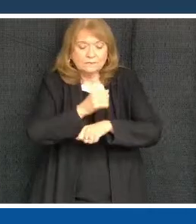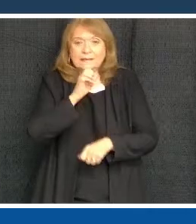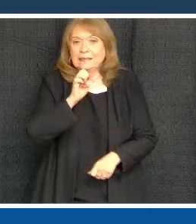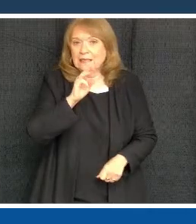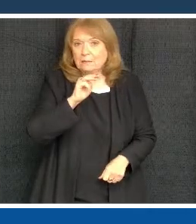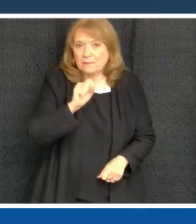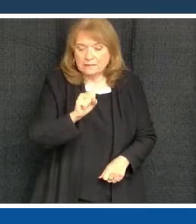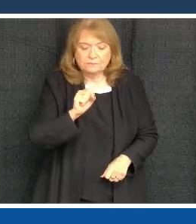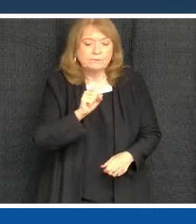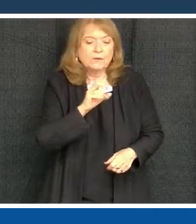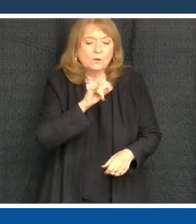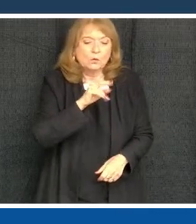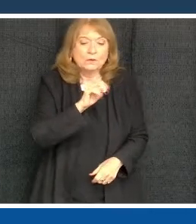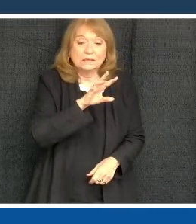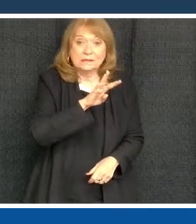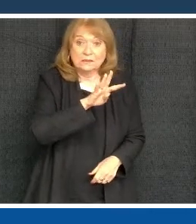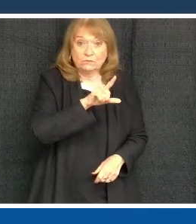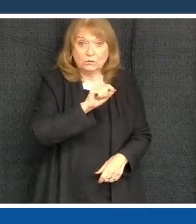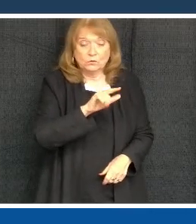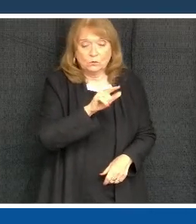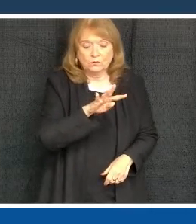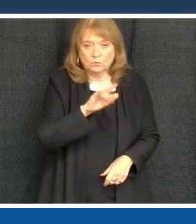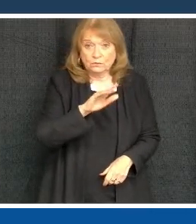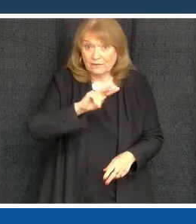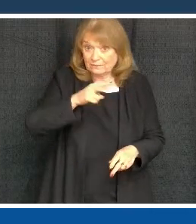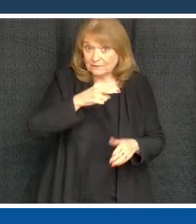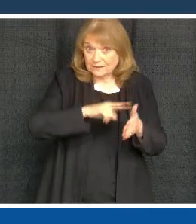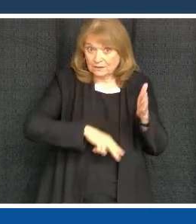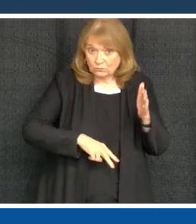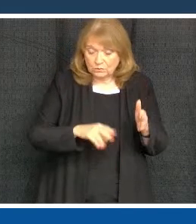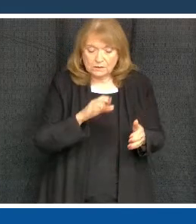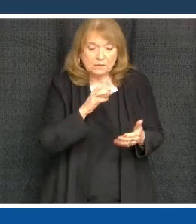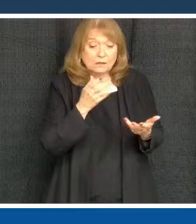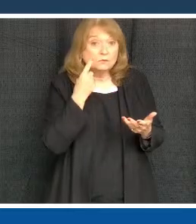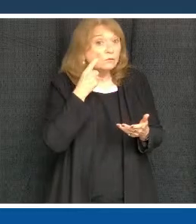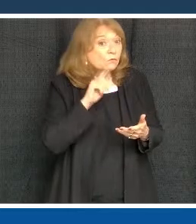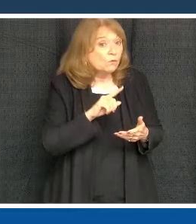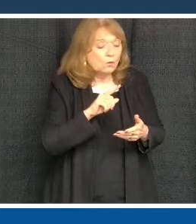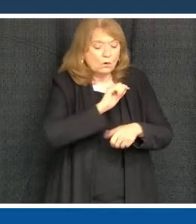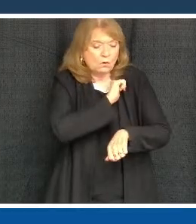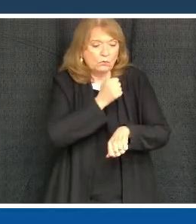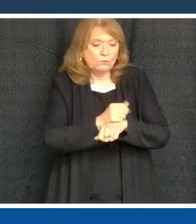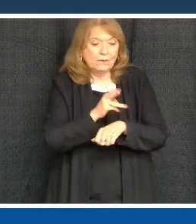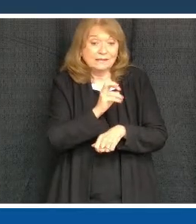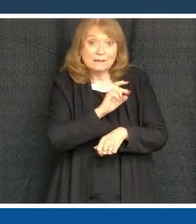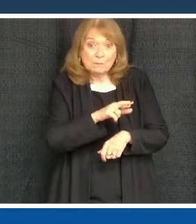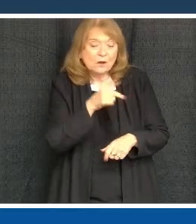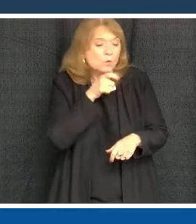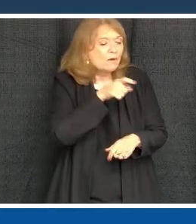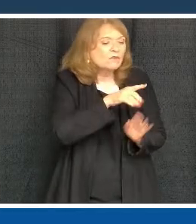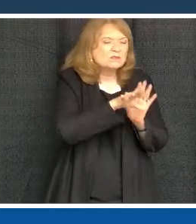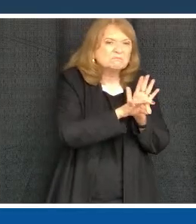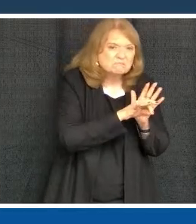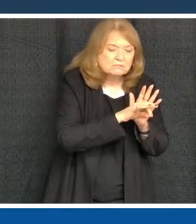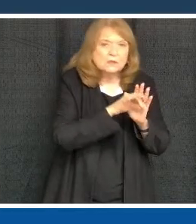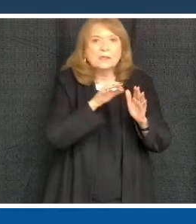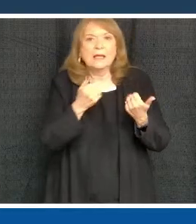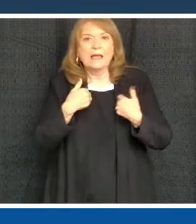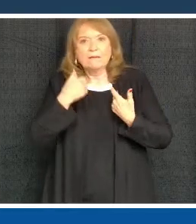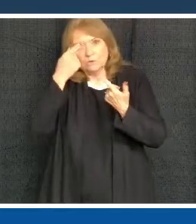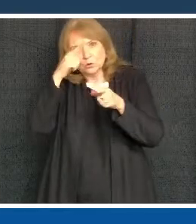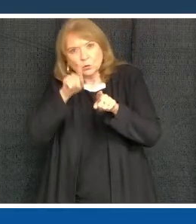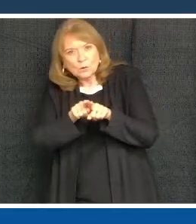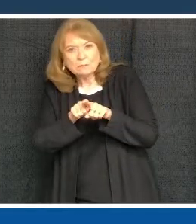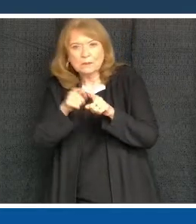Ordinance 64, 2024-25, second reading. An ordinance authorizing the mayor or his designee to enter into an agreement and